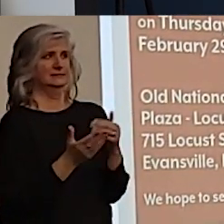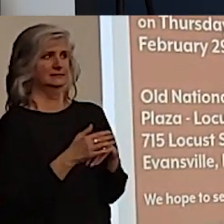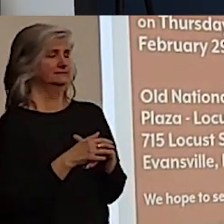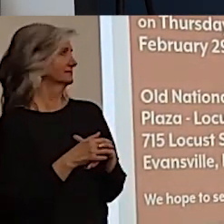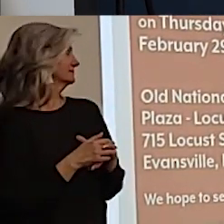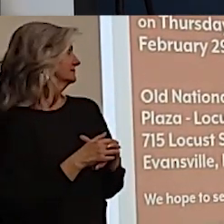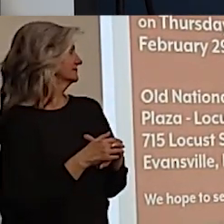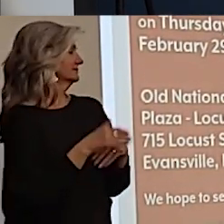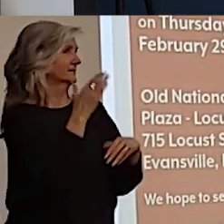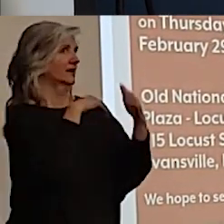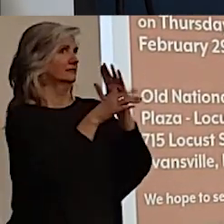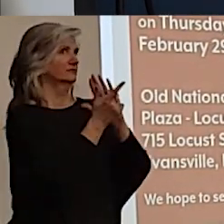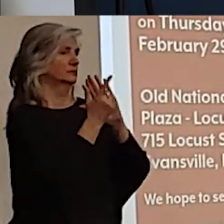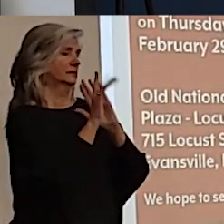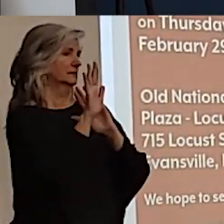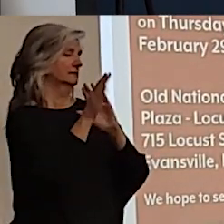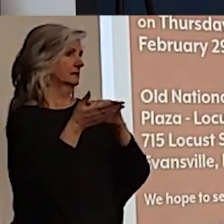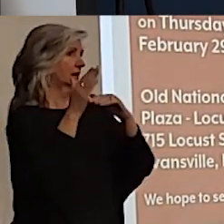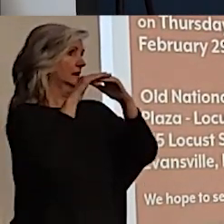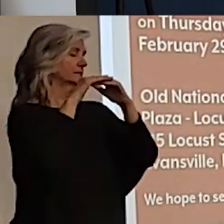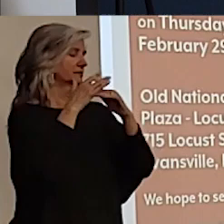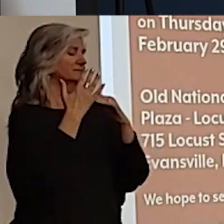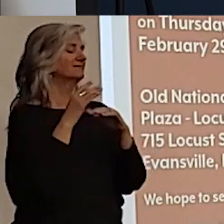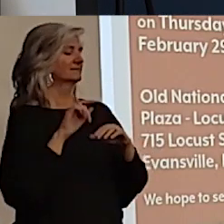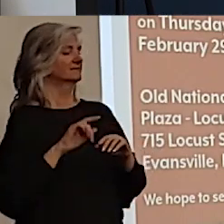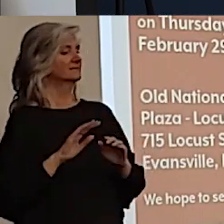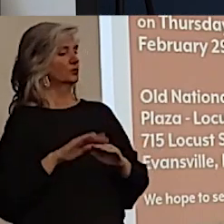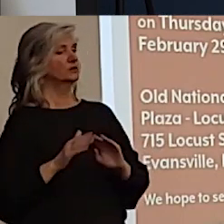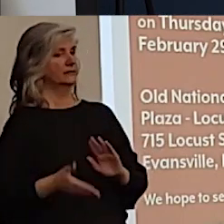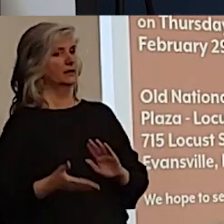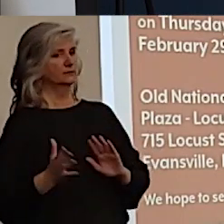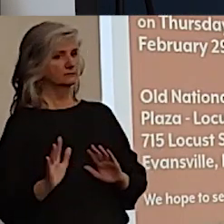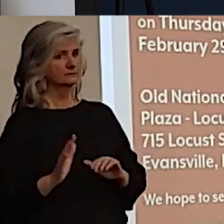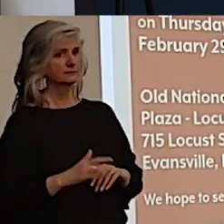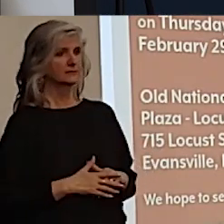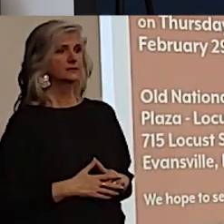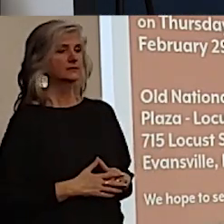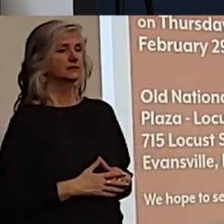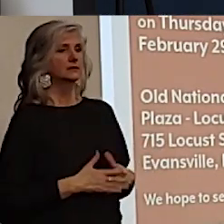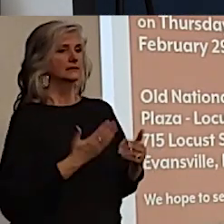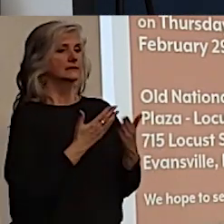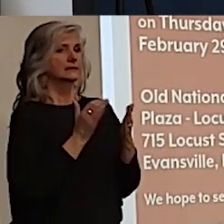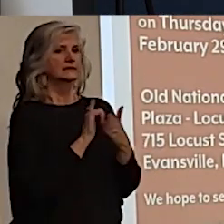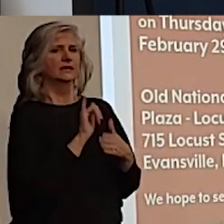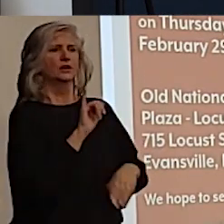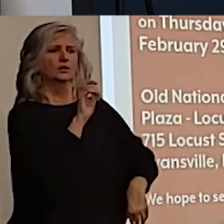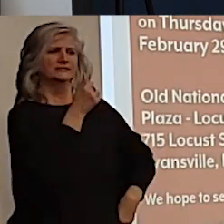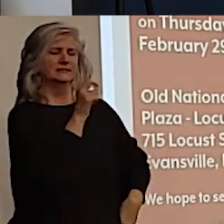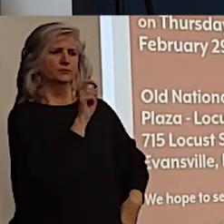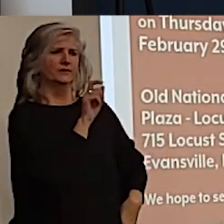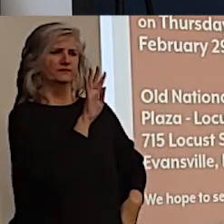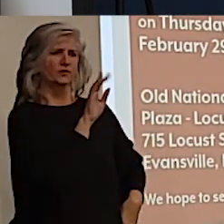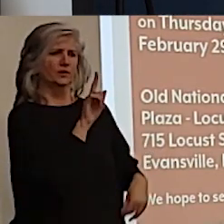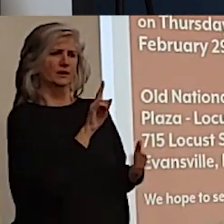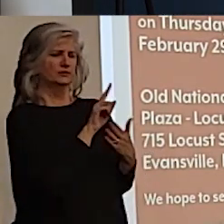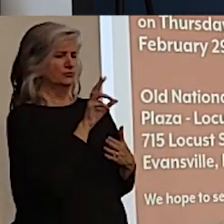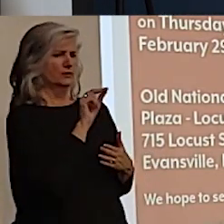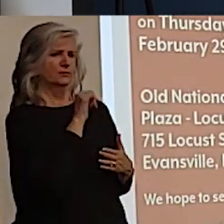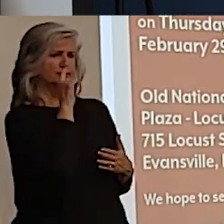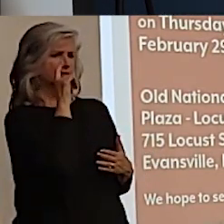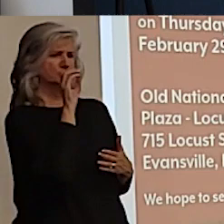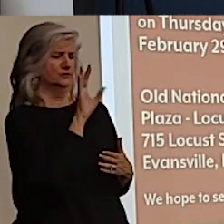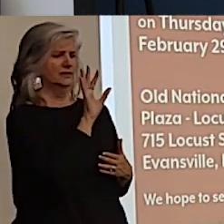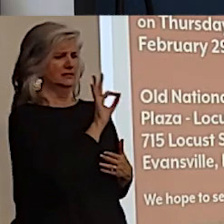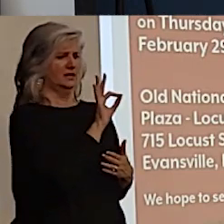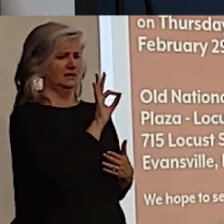heavens forbid, or down. And they can do things like, oh, you guys want a 10.4 ROE? No, we don't think so. You're going to get a